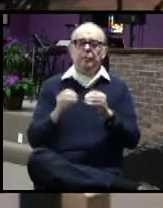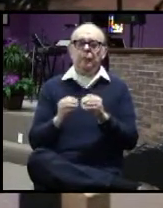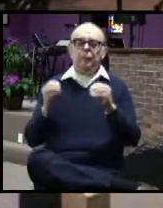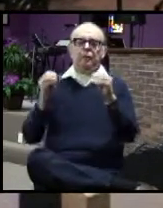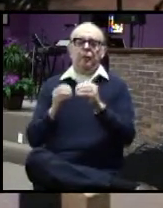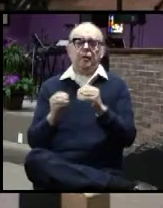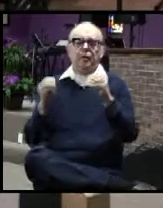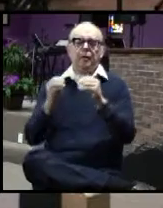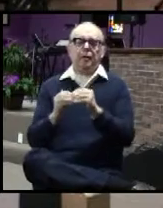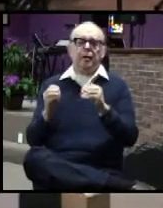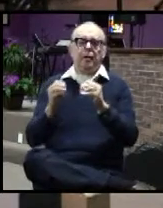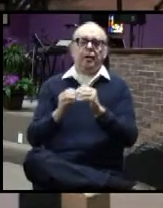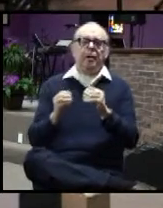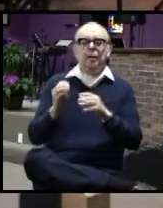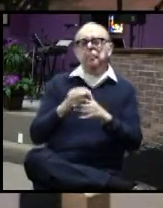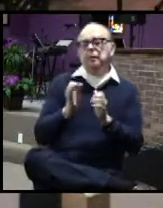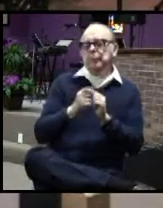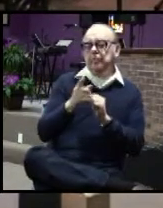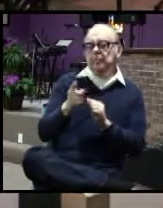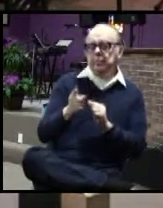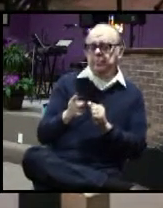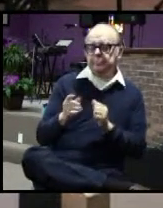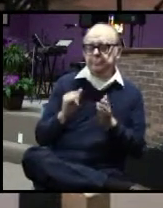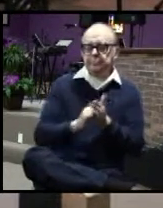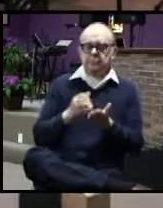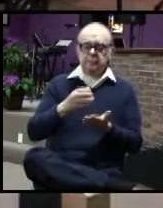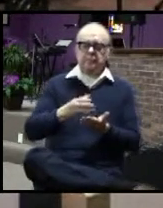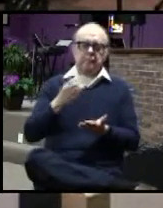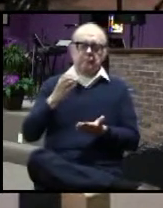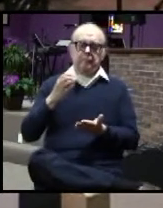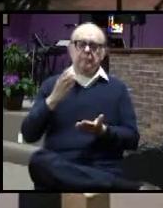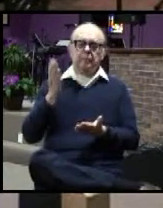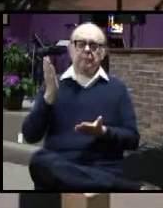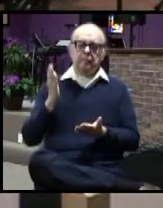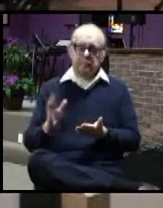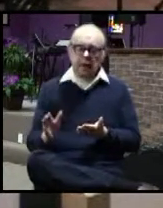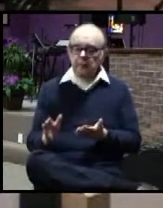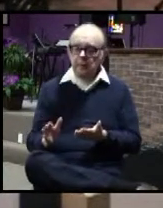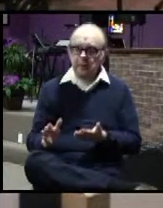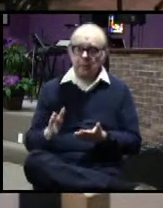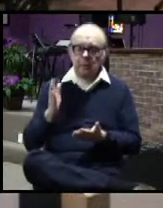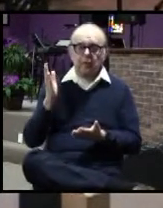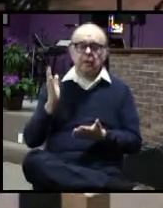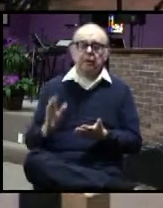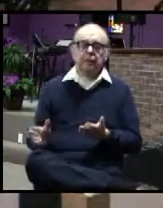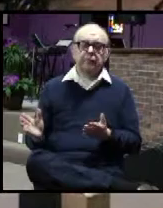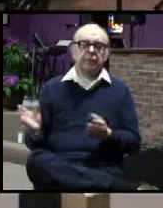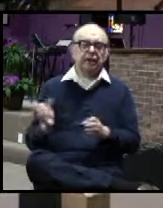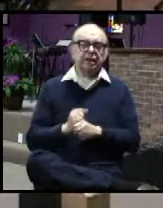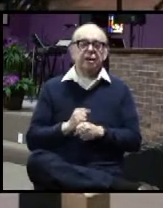And let me share something with you. This pot will never, ever get full.